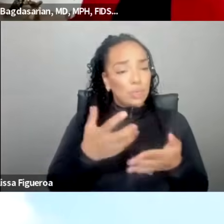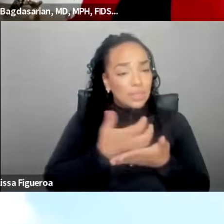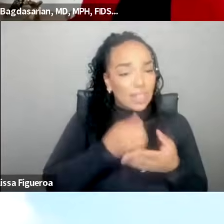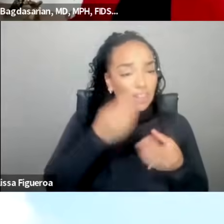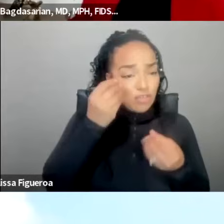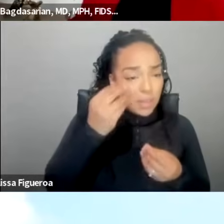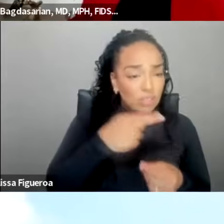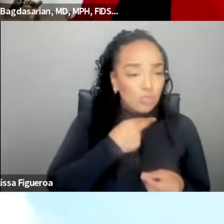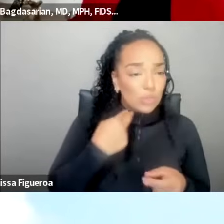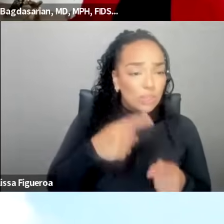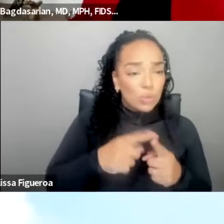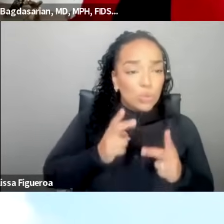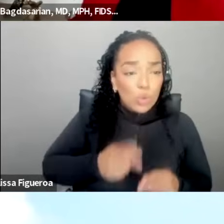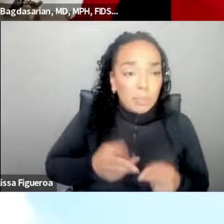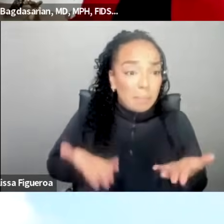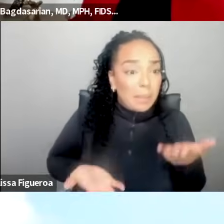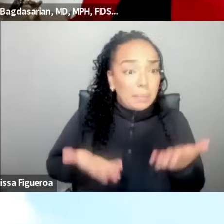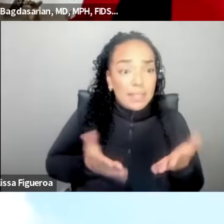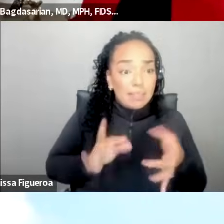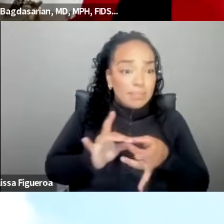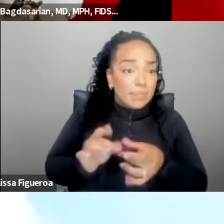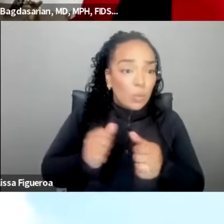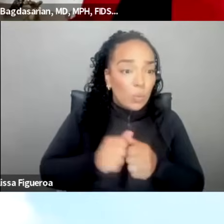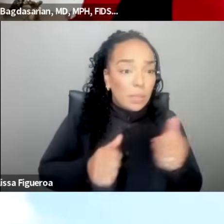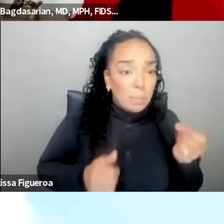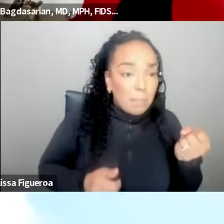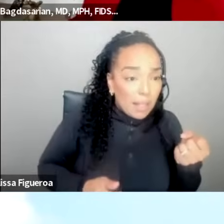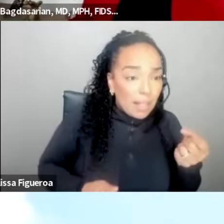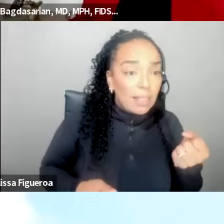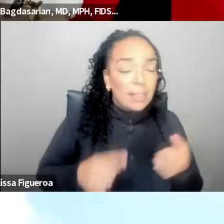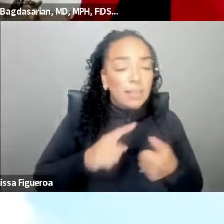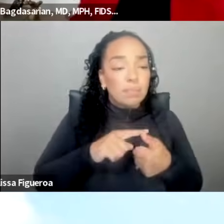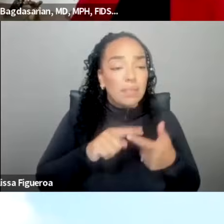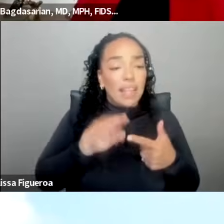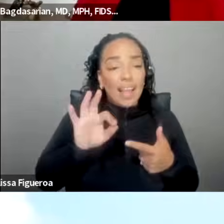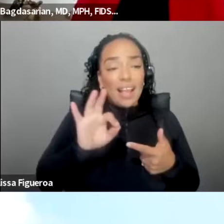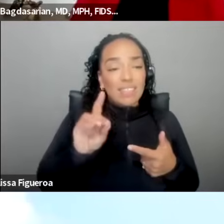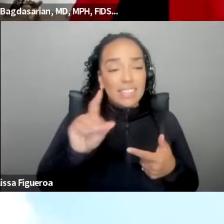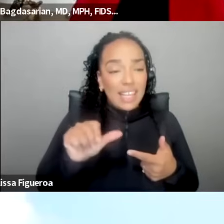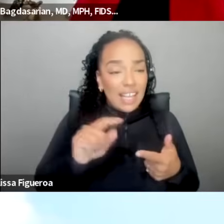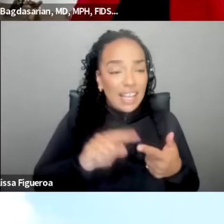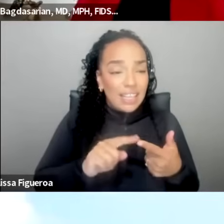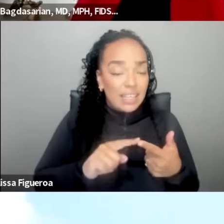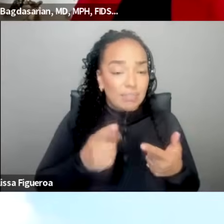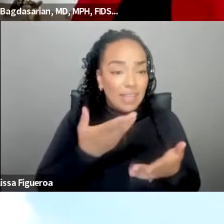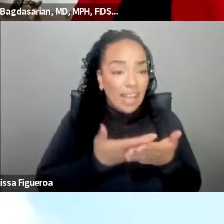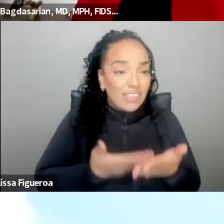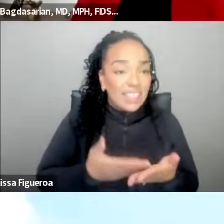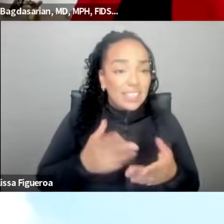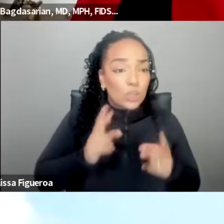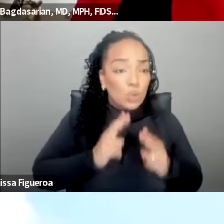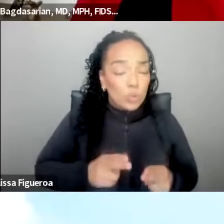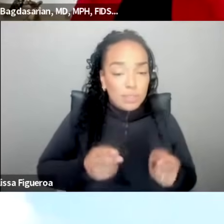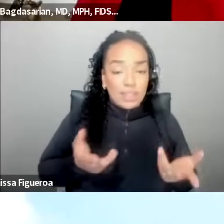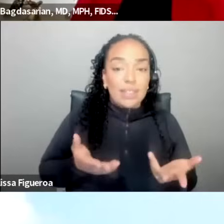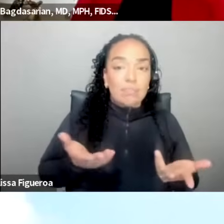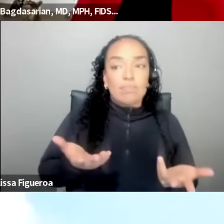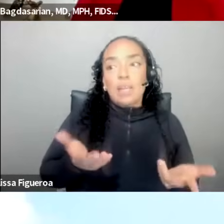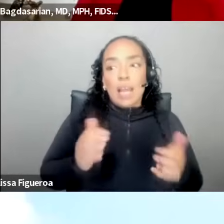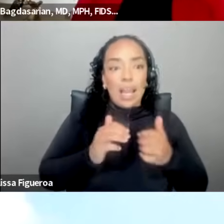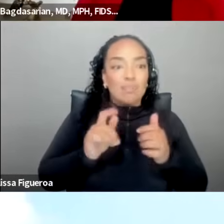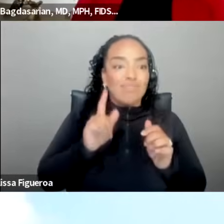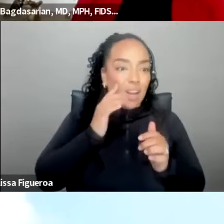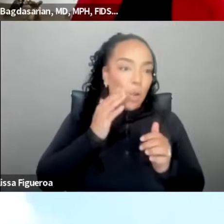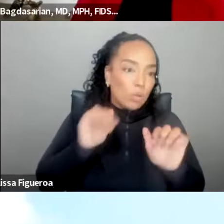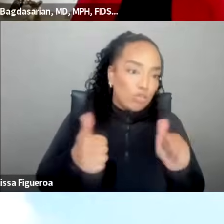that's evidence from milk that I know FDA is working on right now, evidence in humans, and how, given the challenge of testing